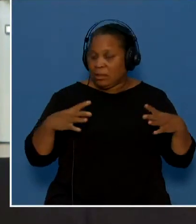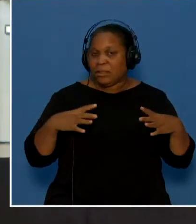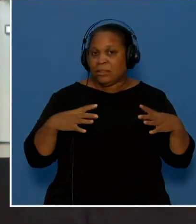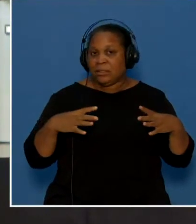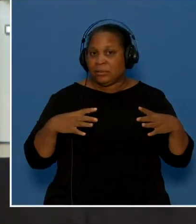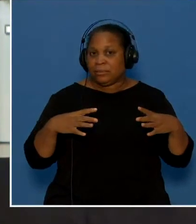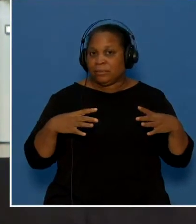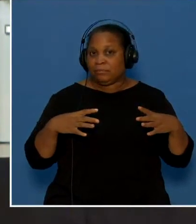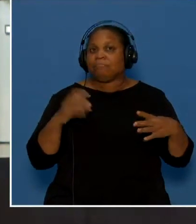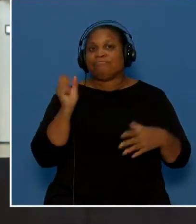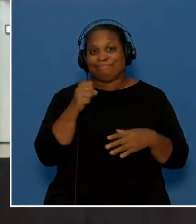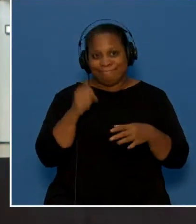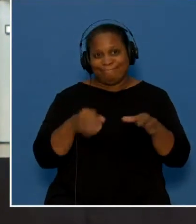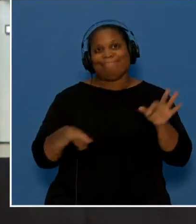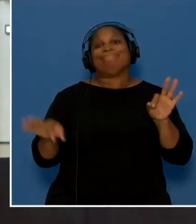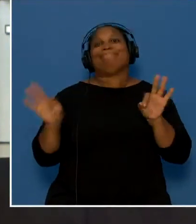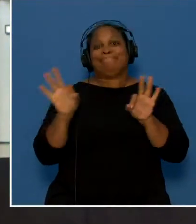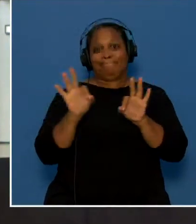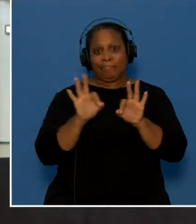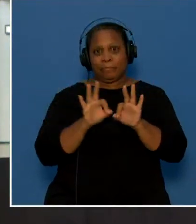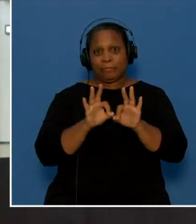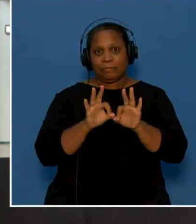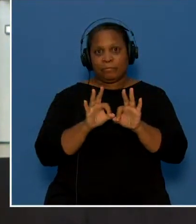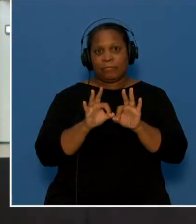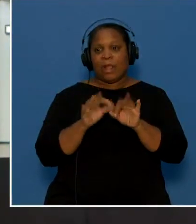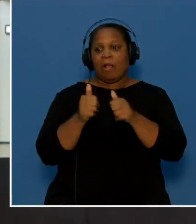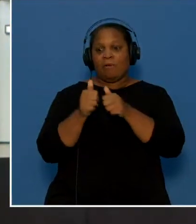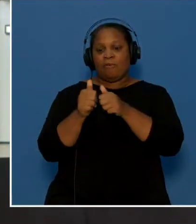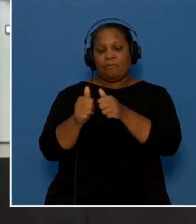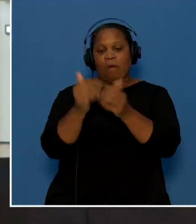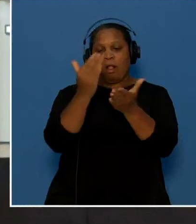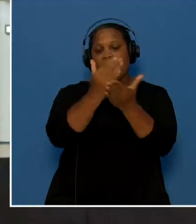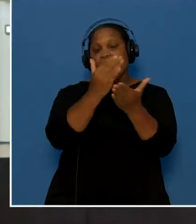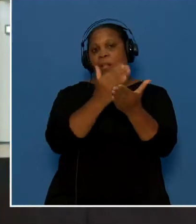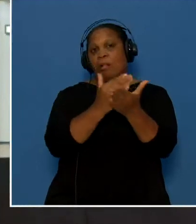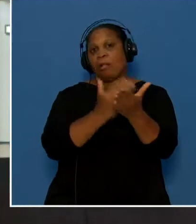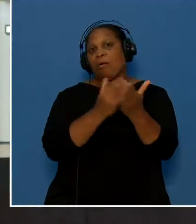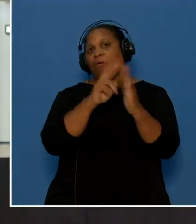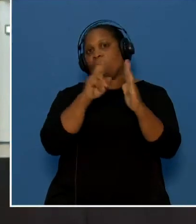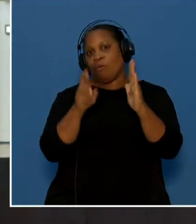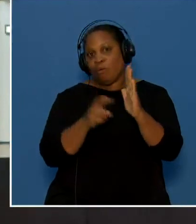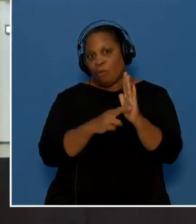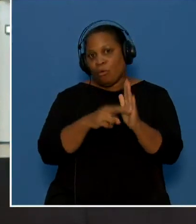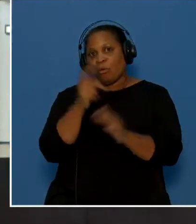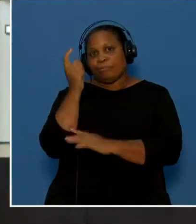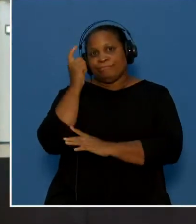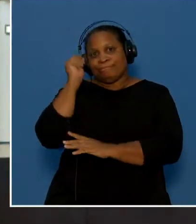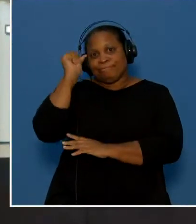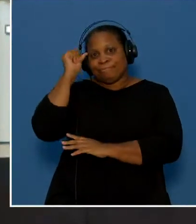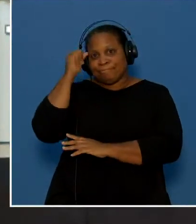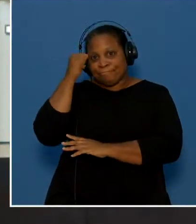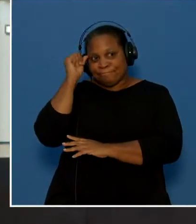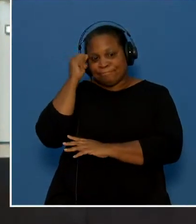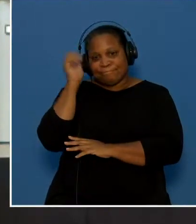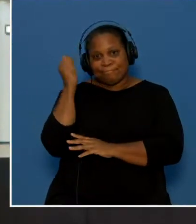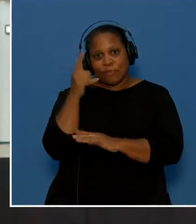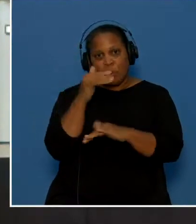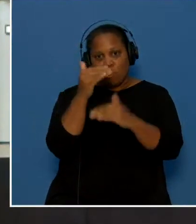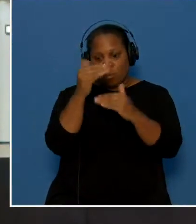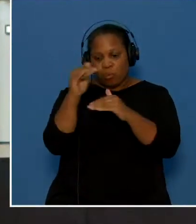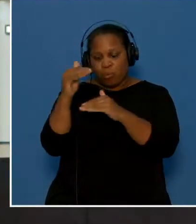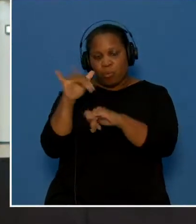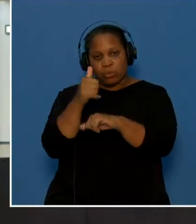So it's important that people follow the guidelines as it's been outlined and be mindful of the restrictions that we put in place